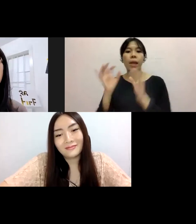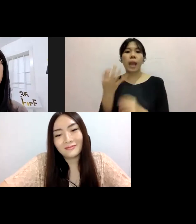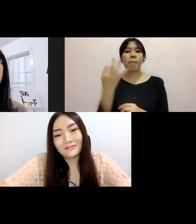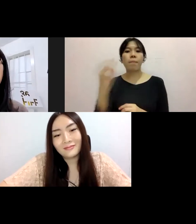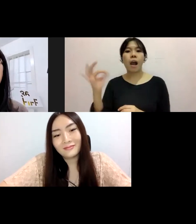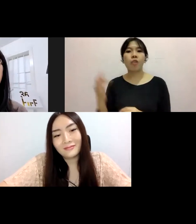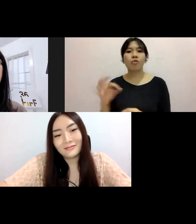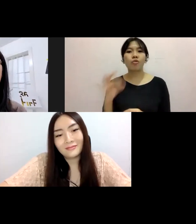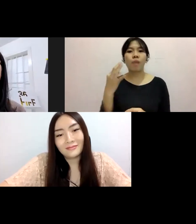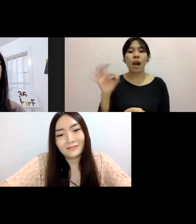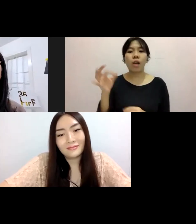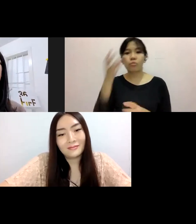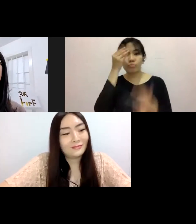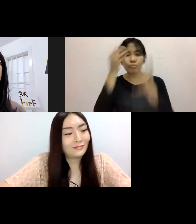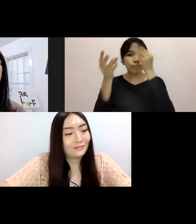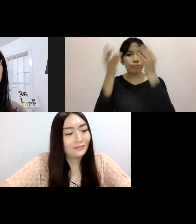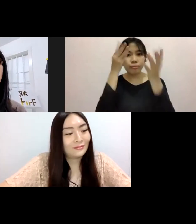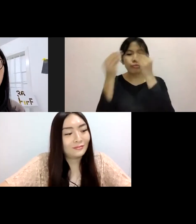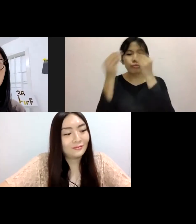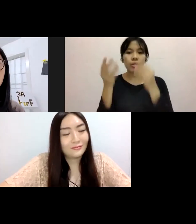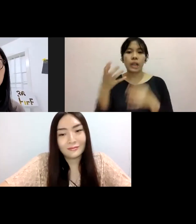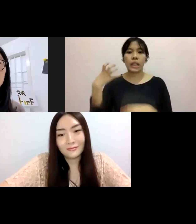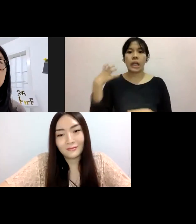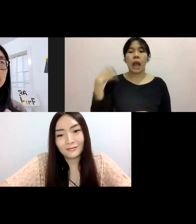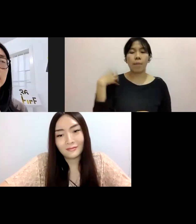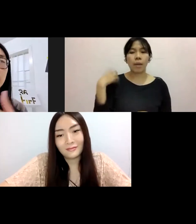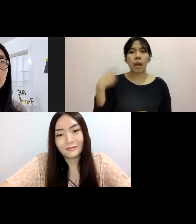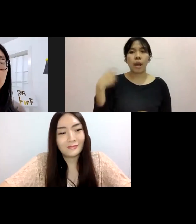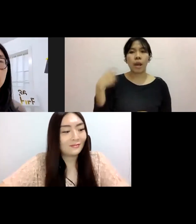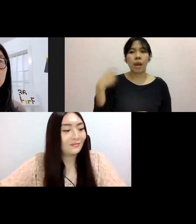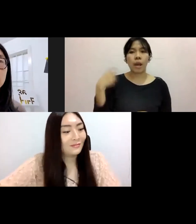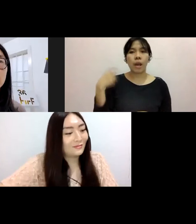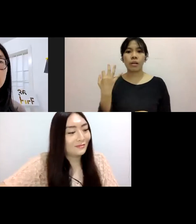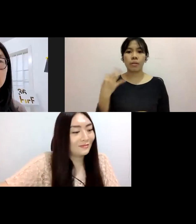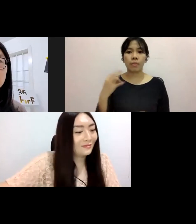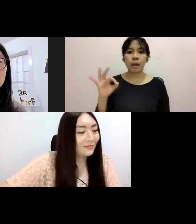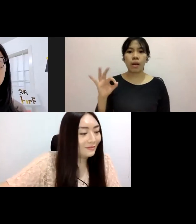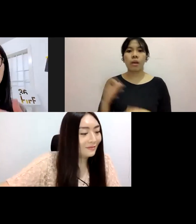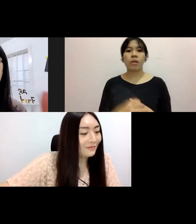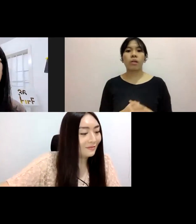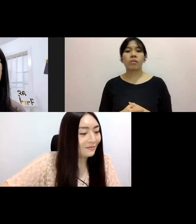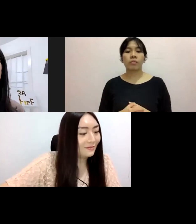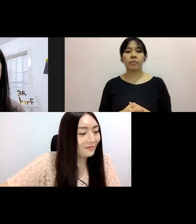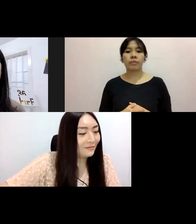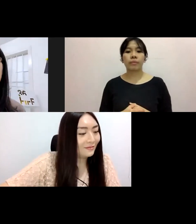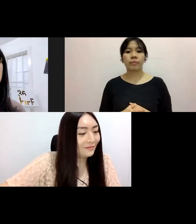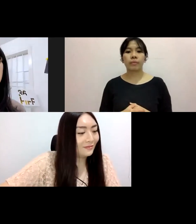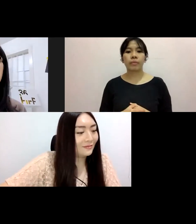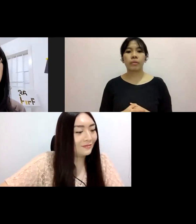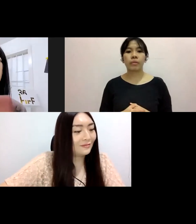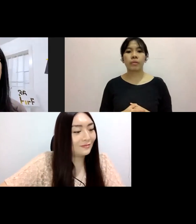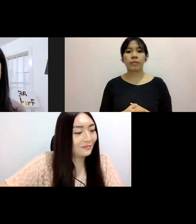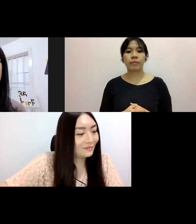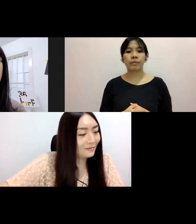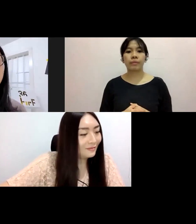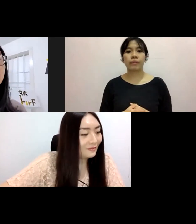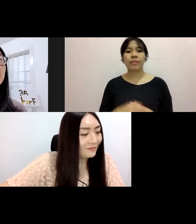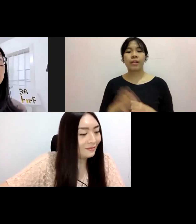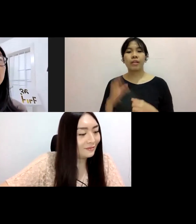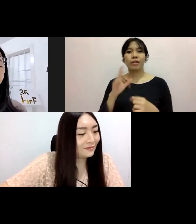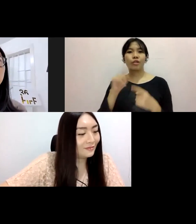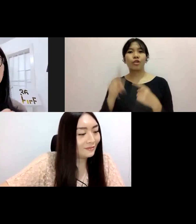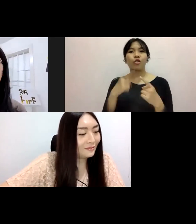Iowa. You know, in Iowa, there's a slow season in the winter, basically for 4